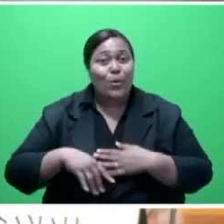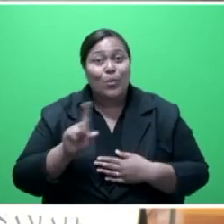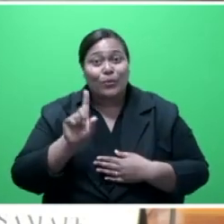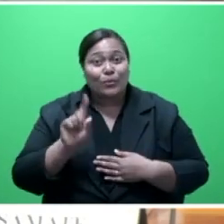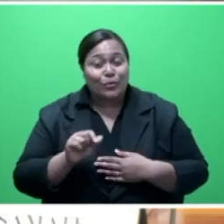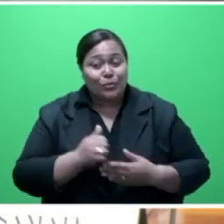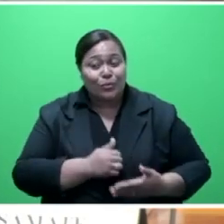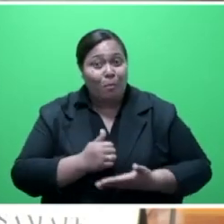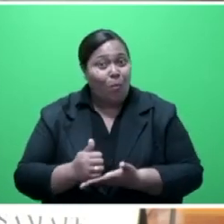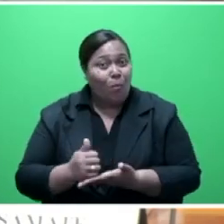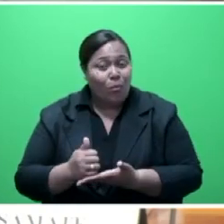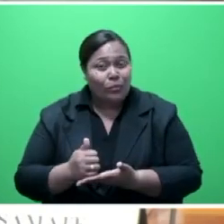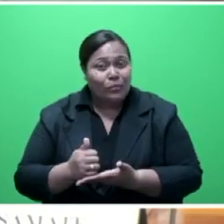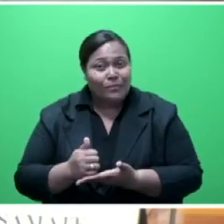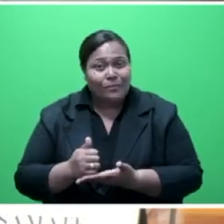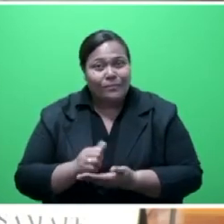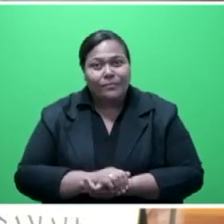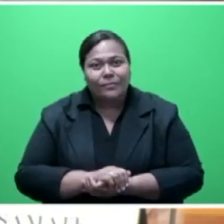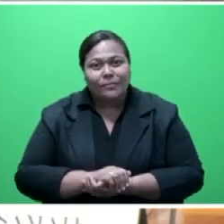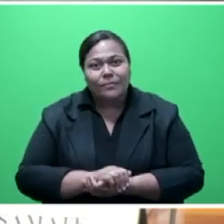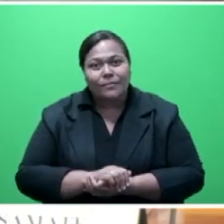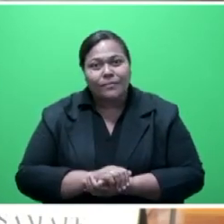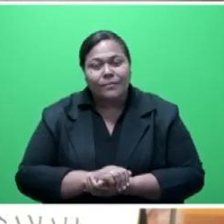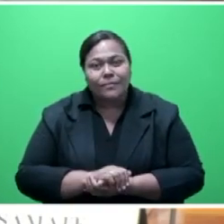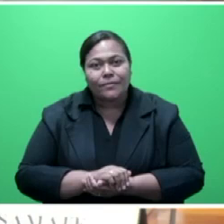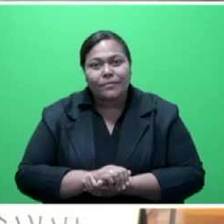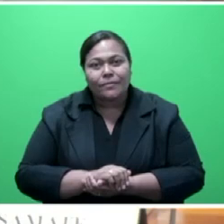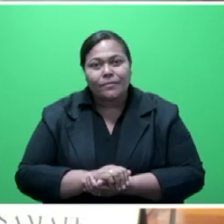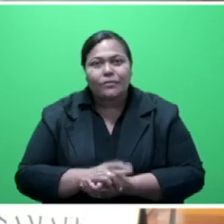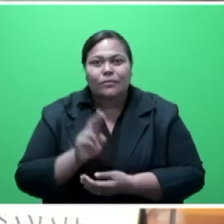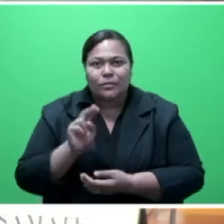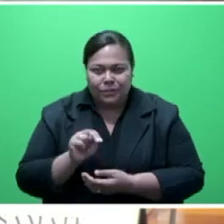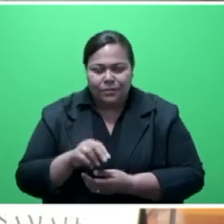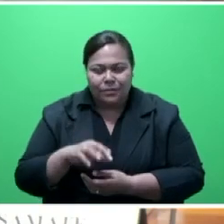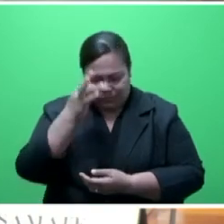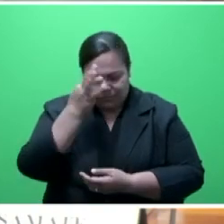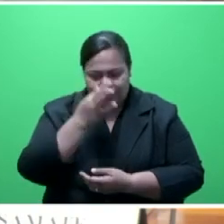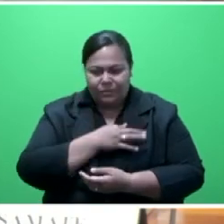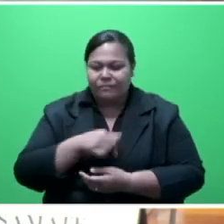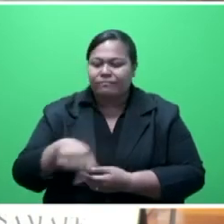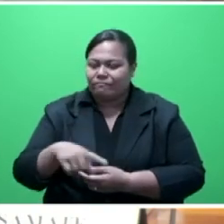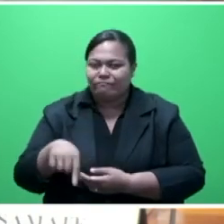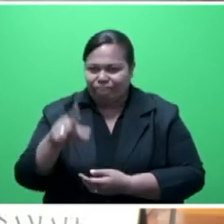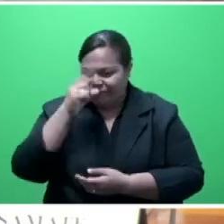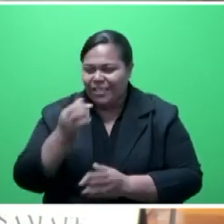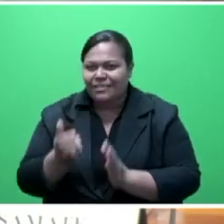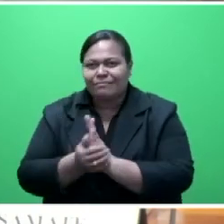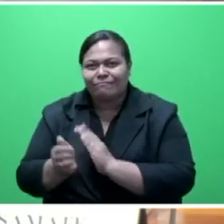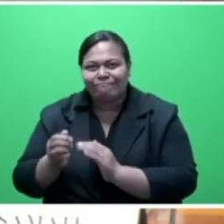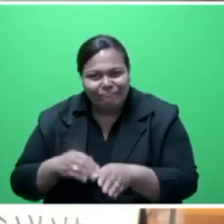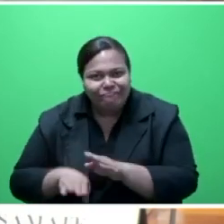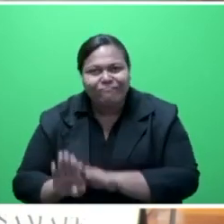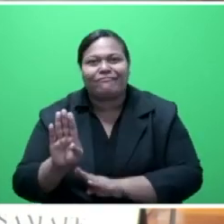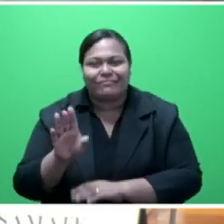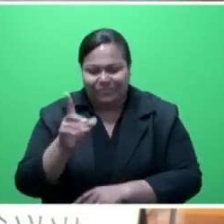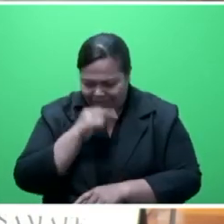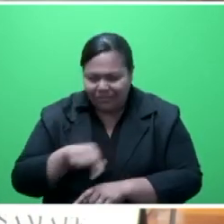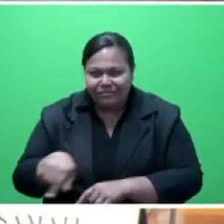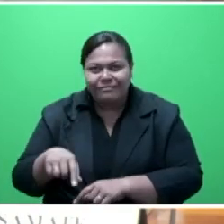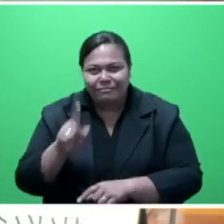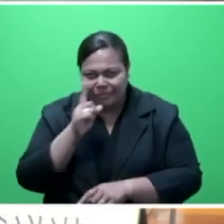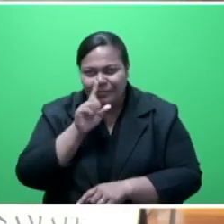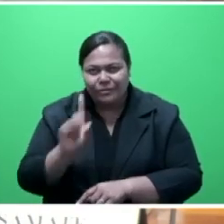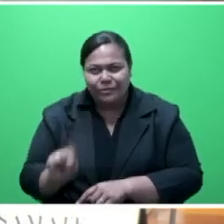this defining moment is to place your belief in our people's potential. If you are running a cashed-up